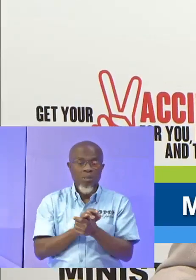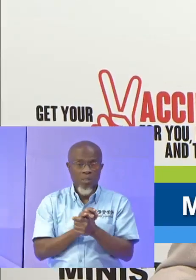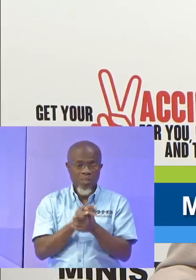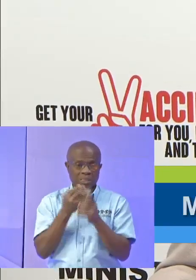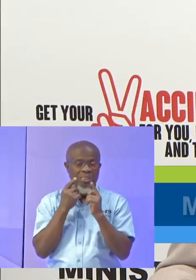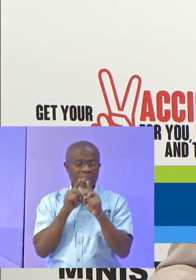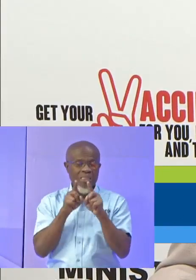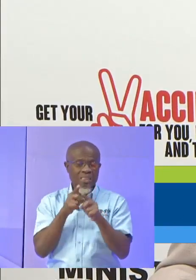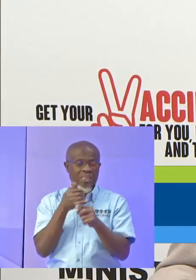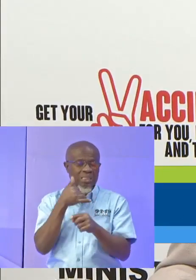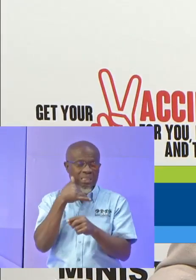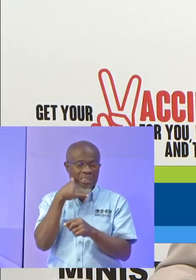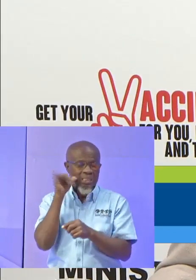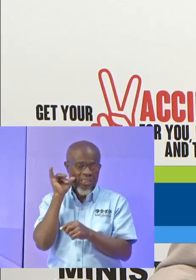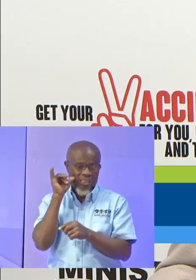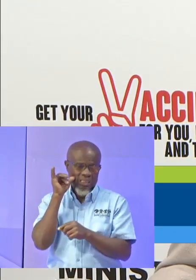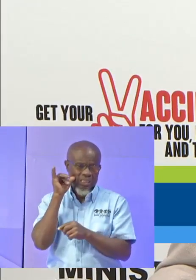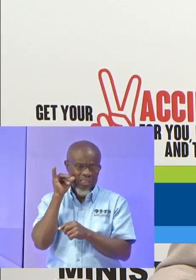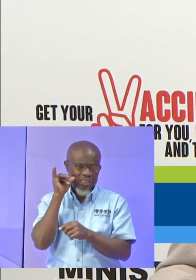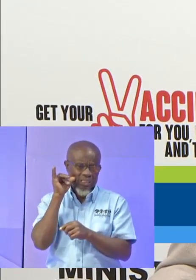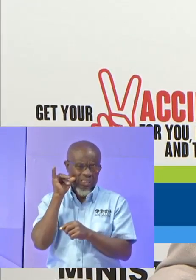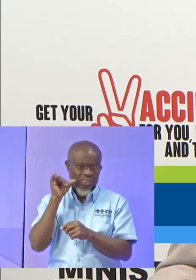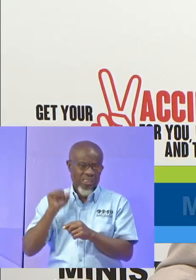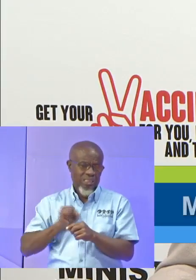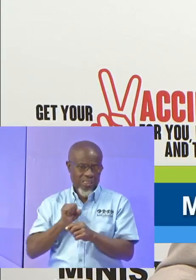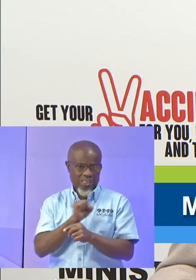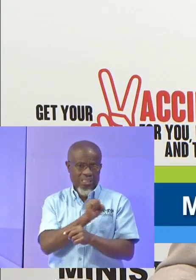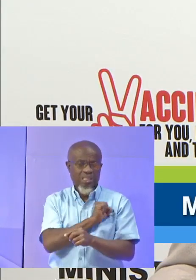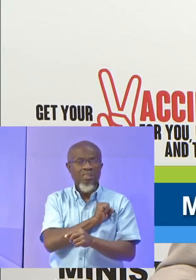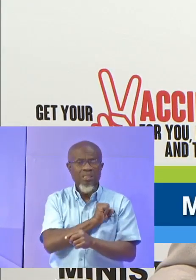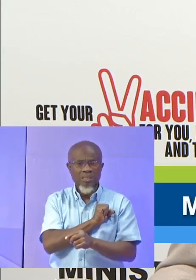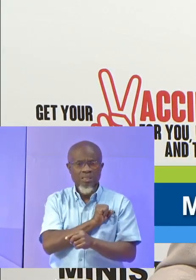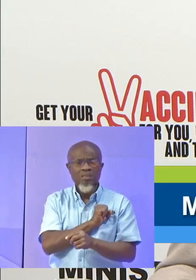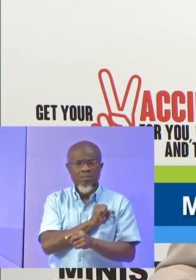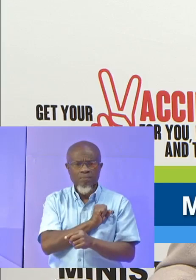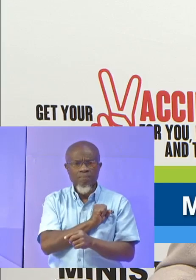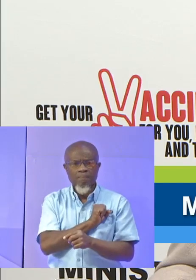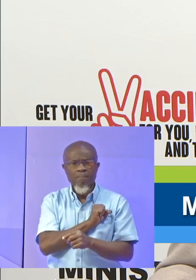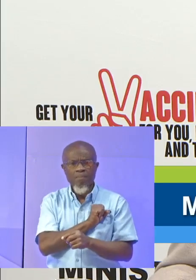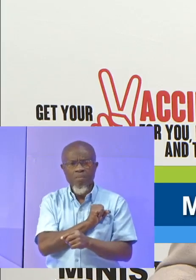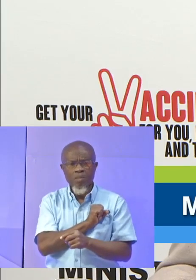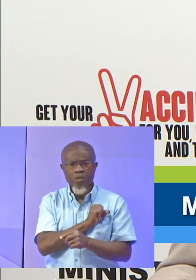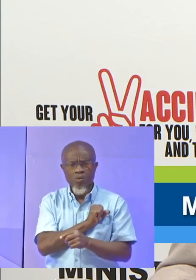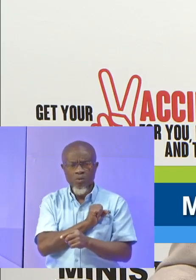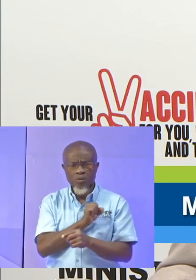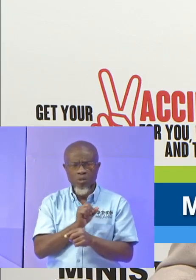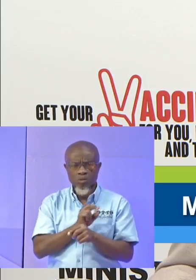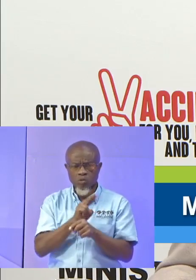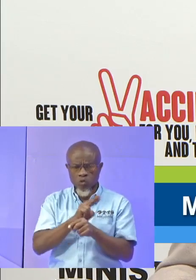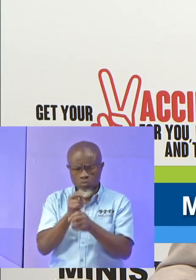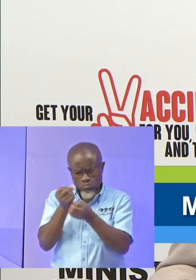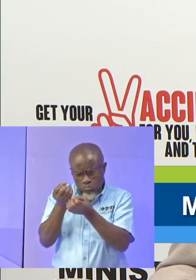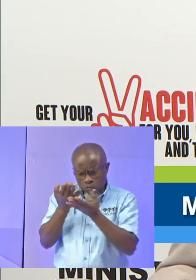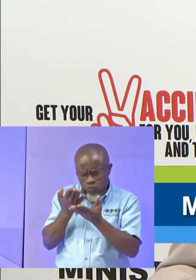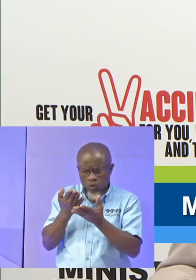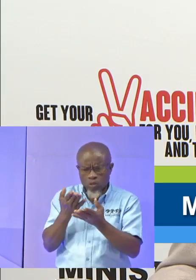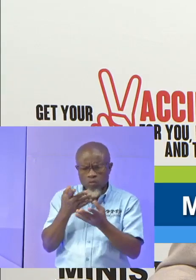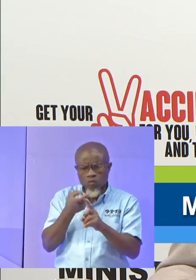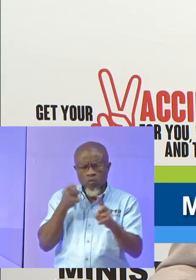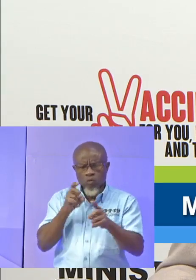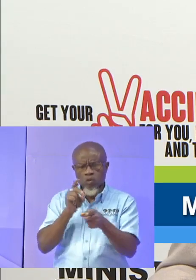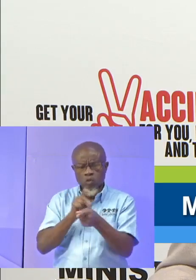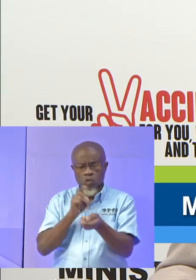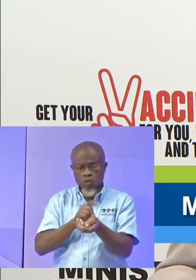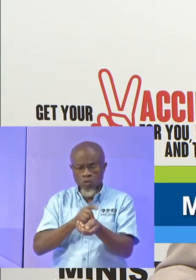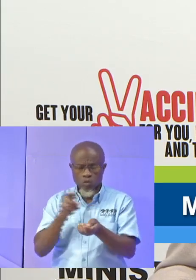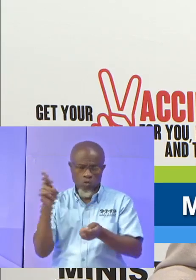made the point using the data that Dr. Richards has given me. Even though our caseload is relatively